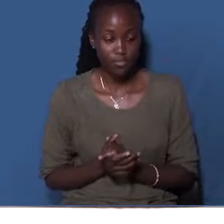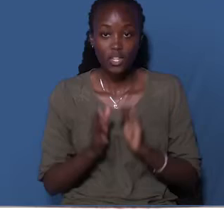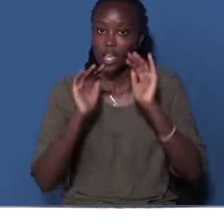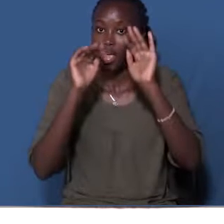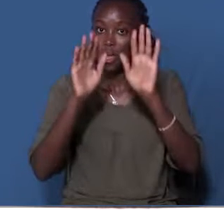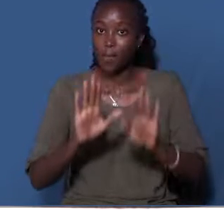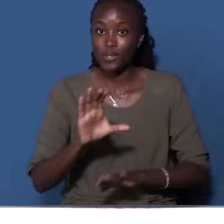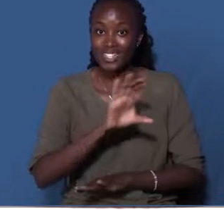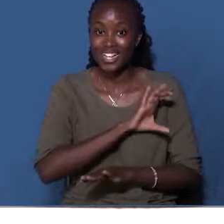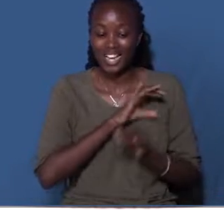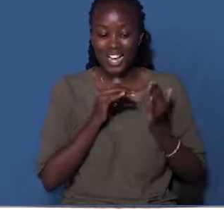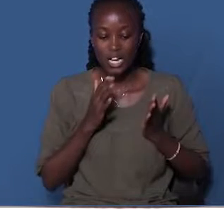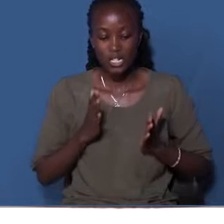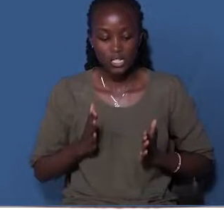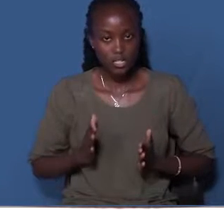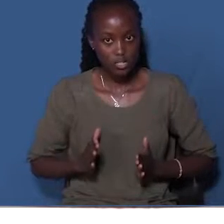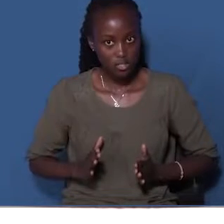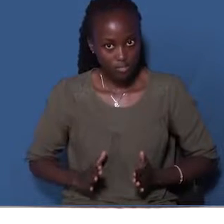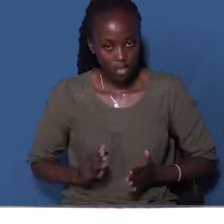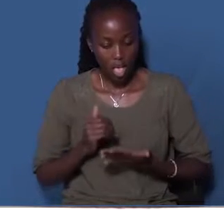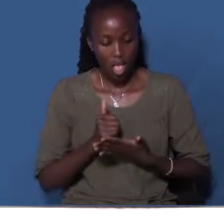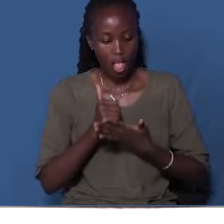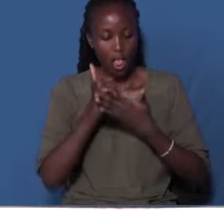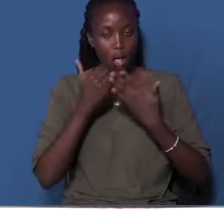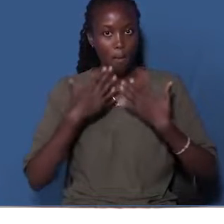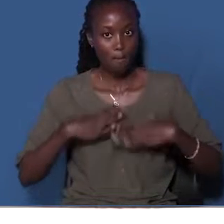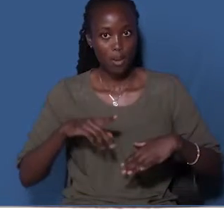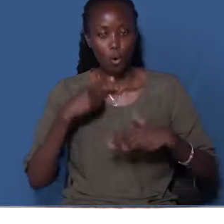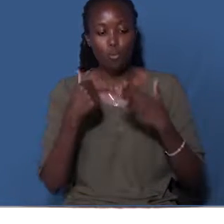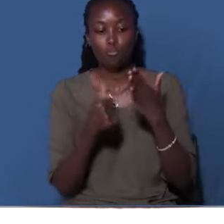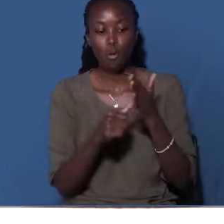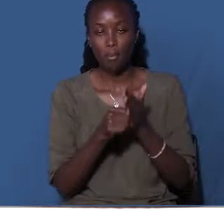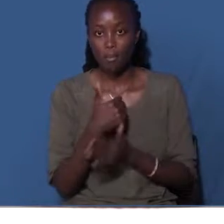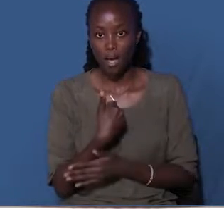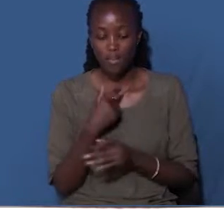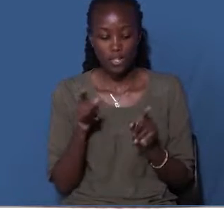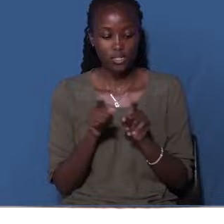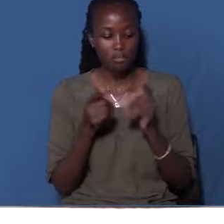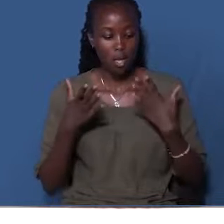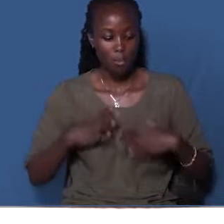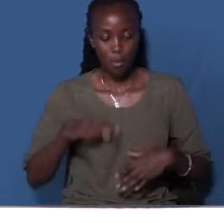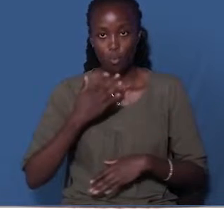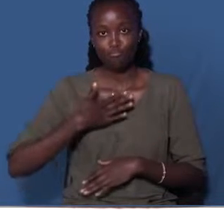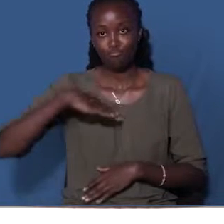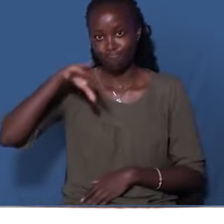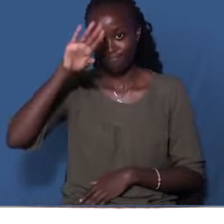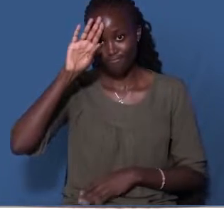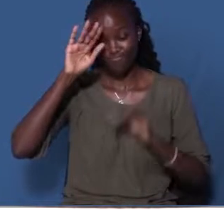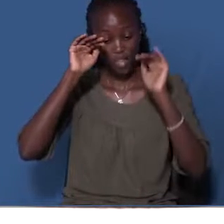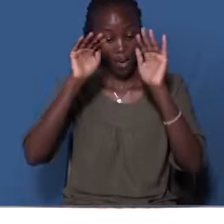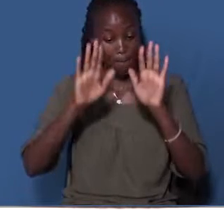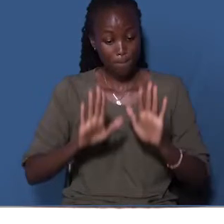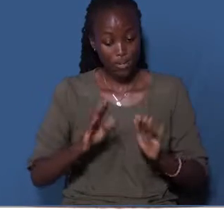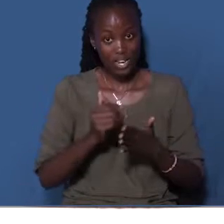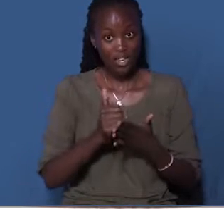Christians to become a voice for those who are in trouble and those who are in despair, to bring hope, peace, and joy and